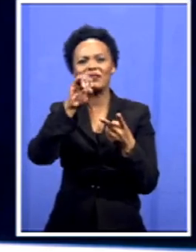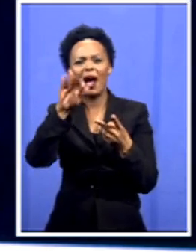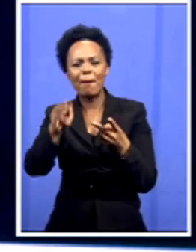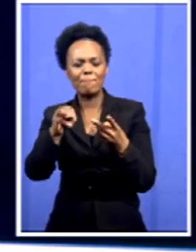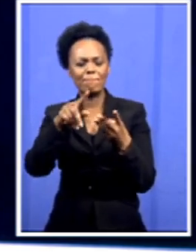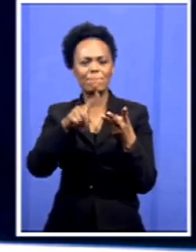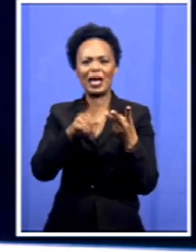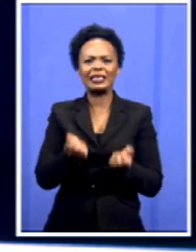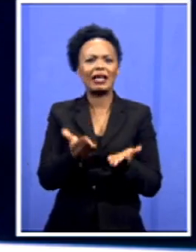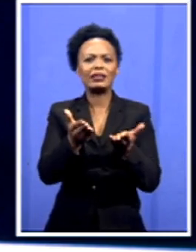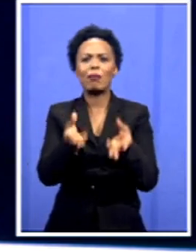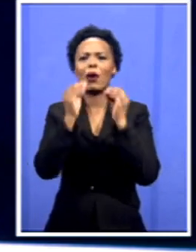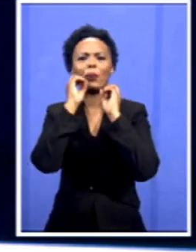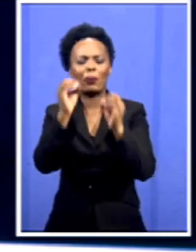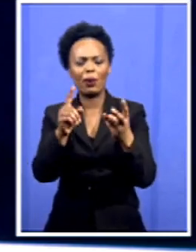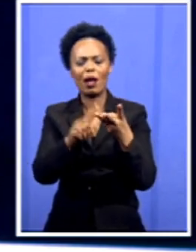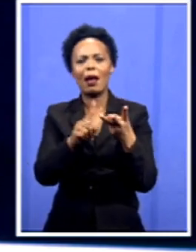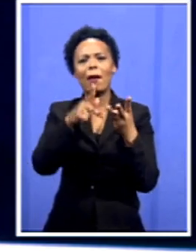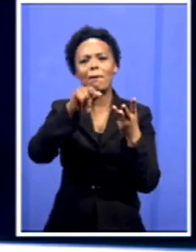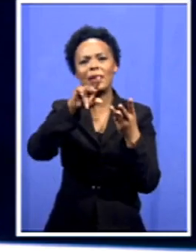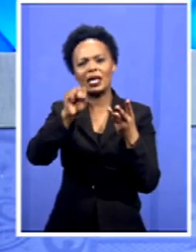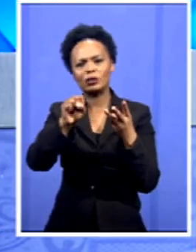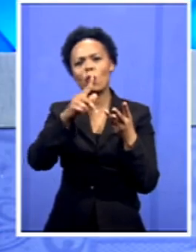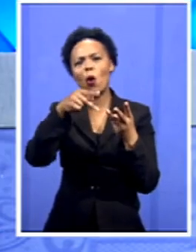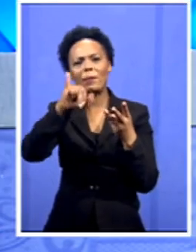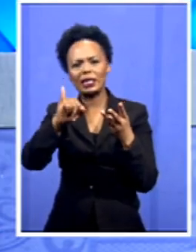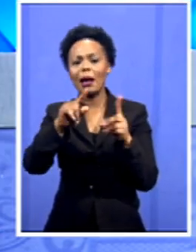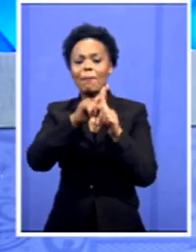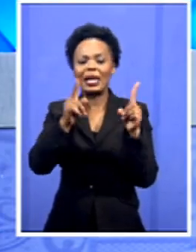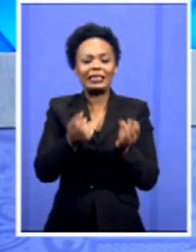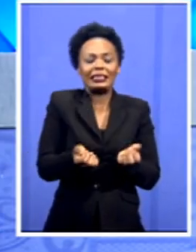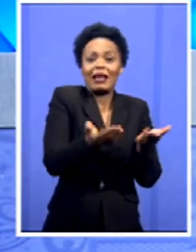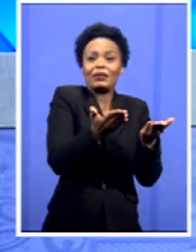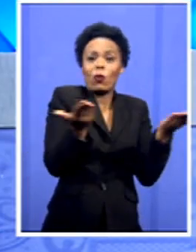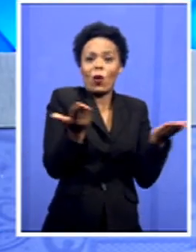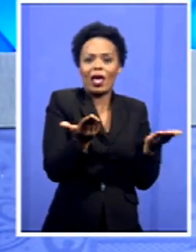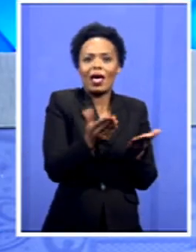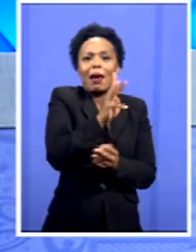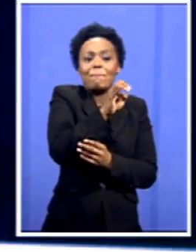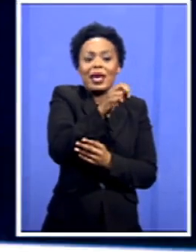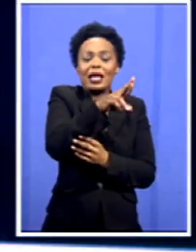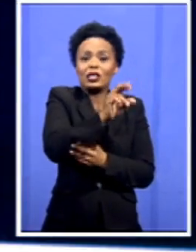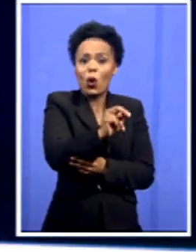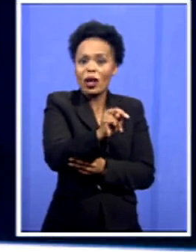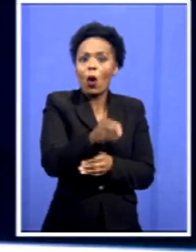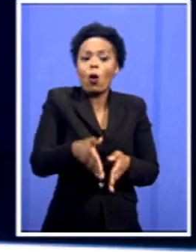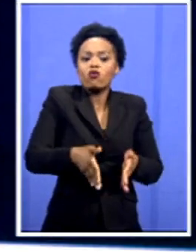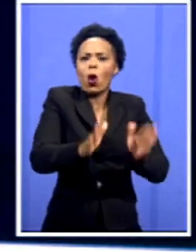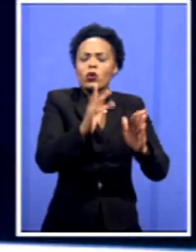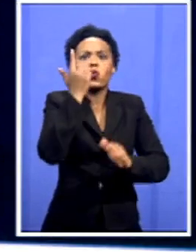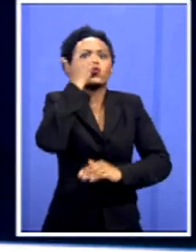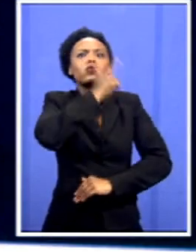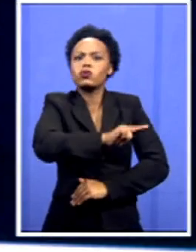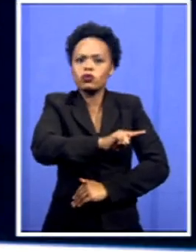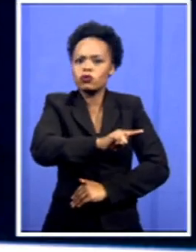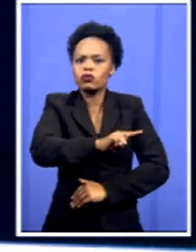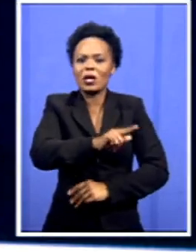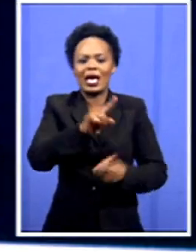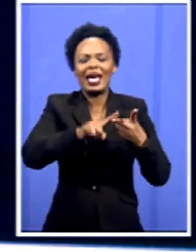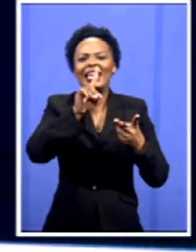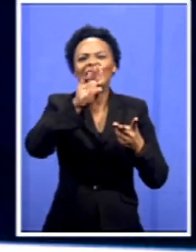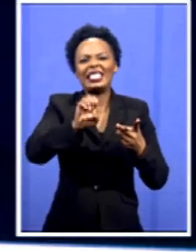your Plus Coffee's farm. But what they are servicing your Meaton, the roads are nice, they are servicing your